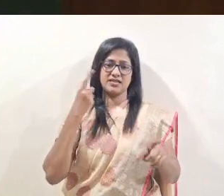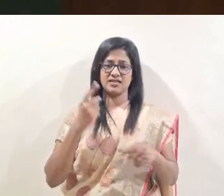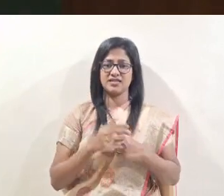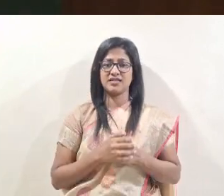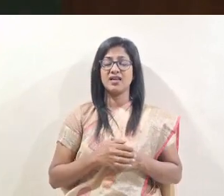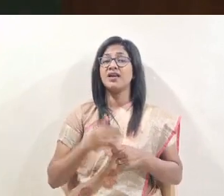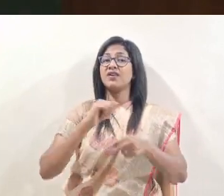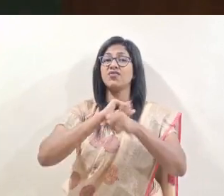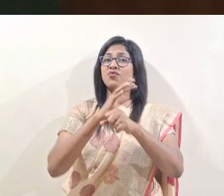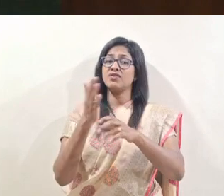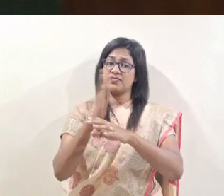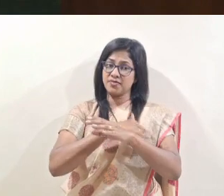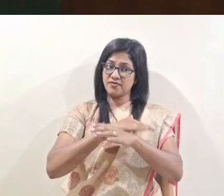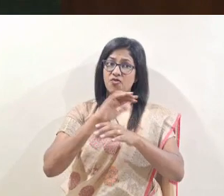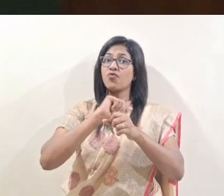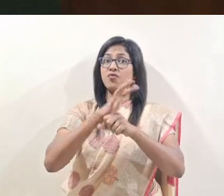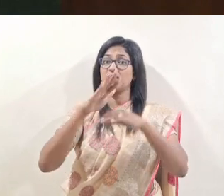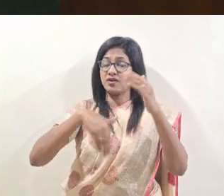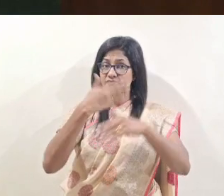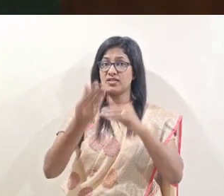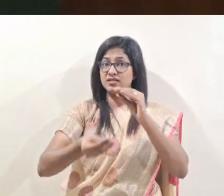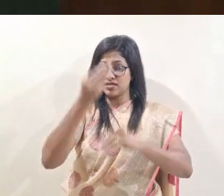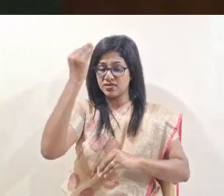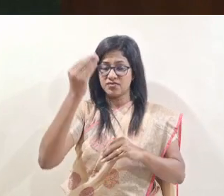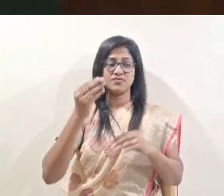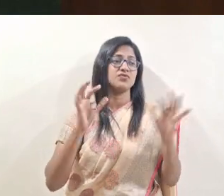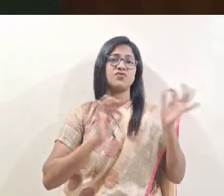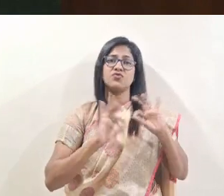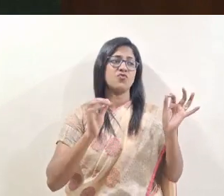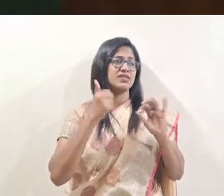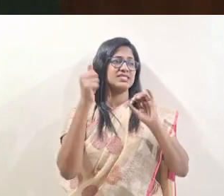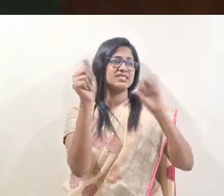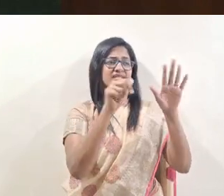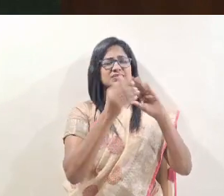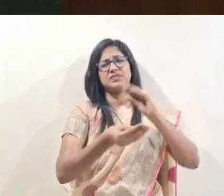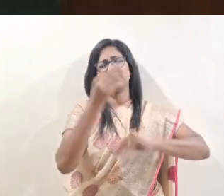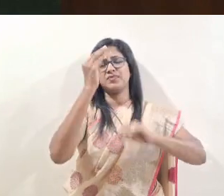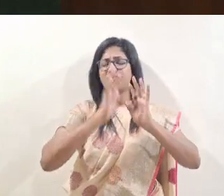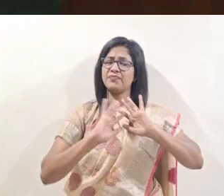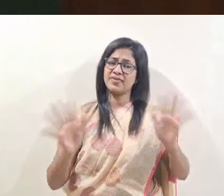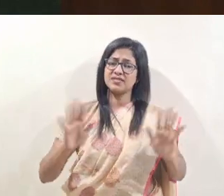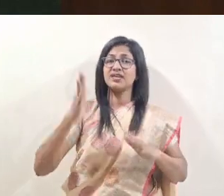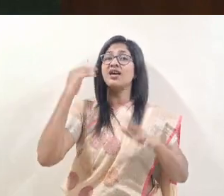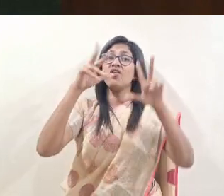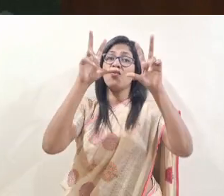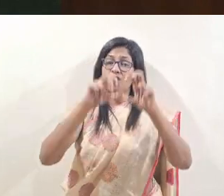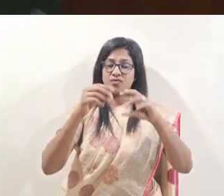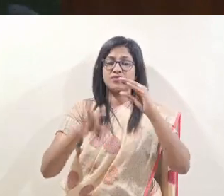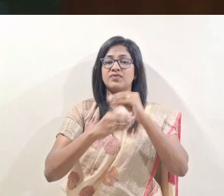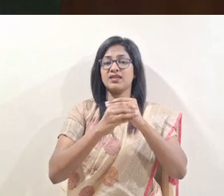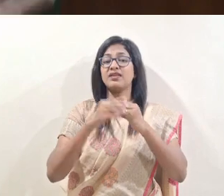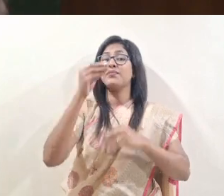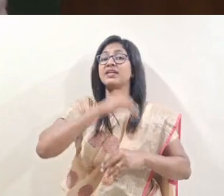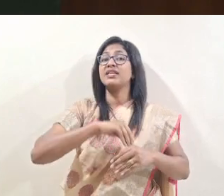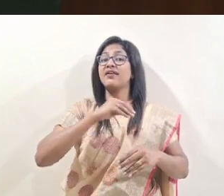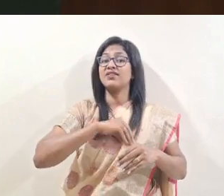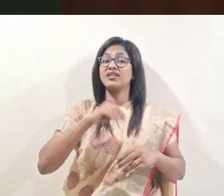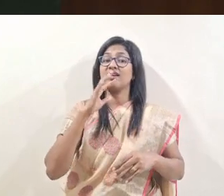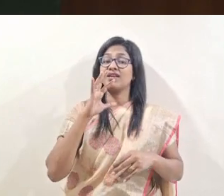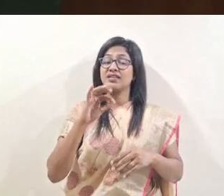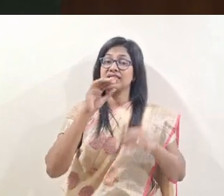this COVID, is it increased? Not yet. Only 6 months is increased because of the lockdown period is increased. What is the revenue, sir, actually,